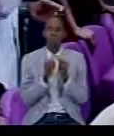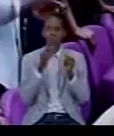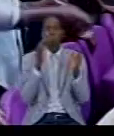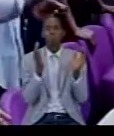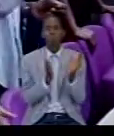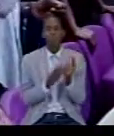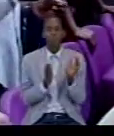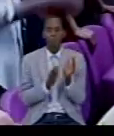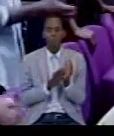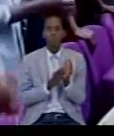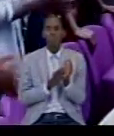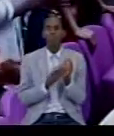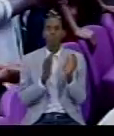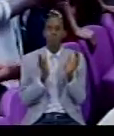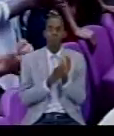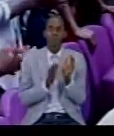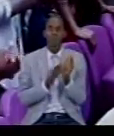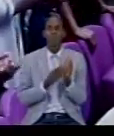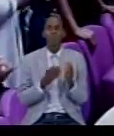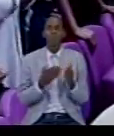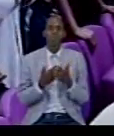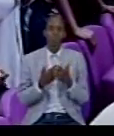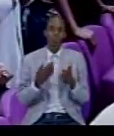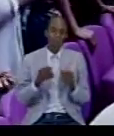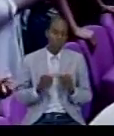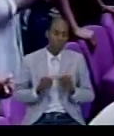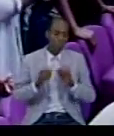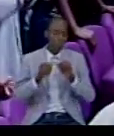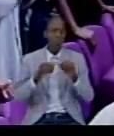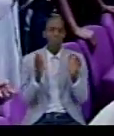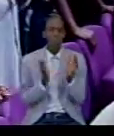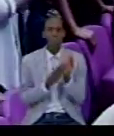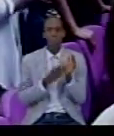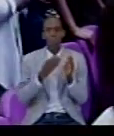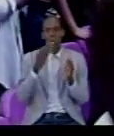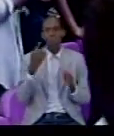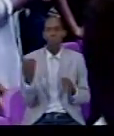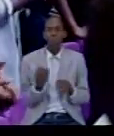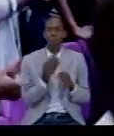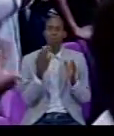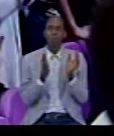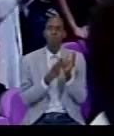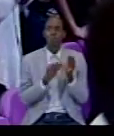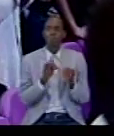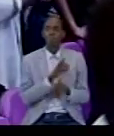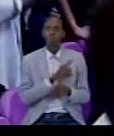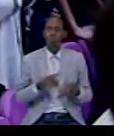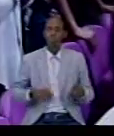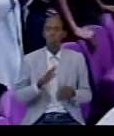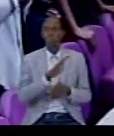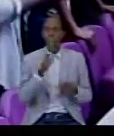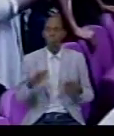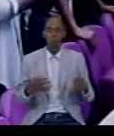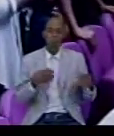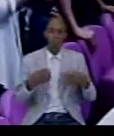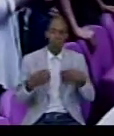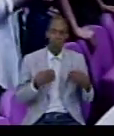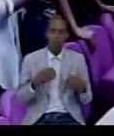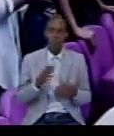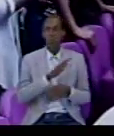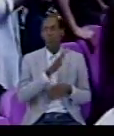Praise before the Lord, perpetual praise. You're always praising the Lord. You're never grumbling,